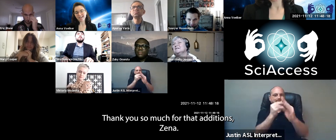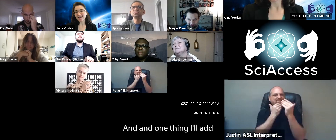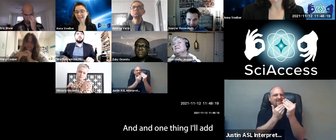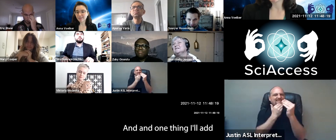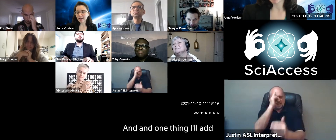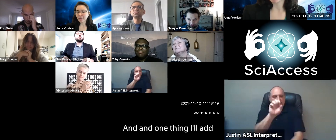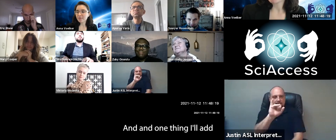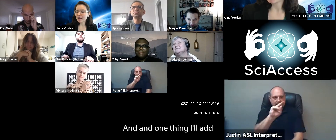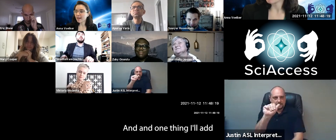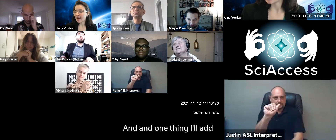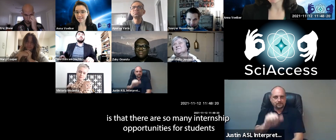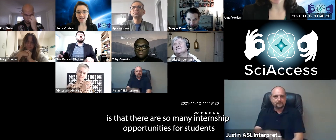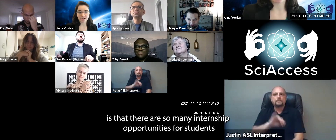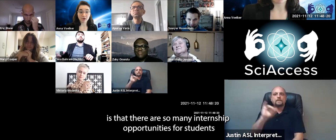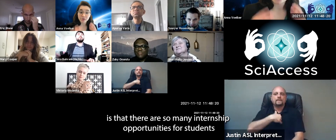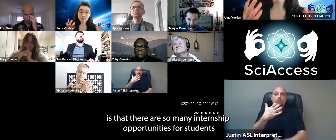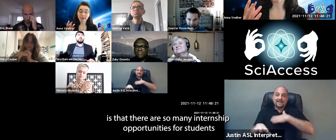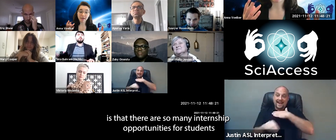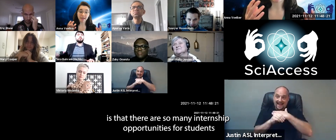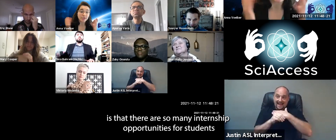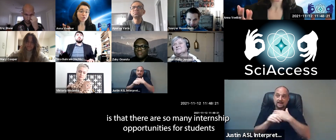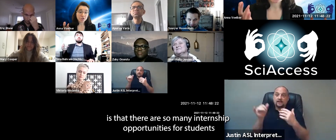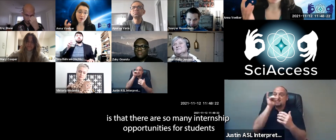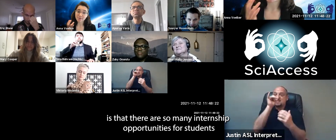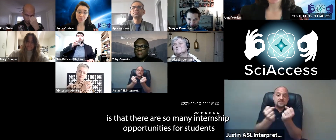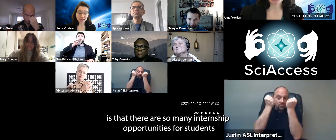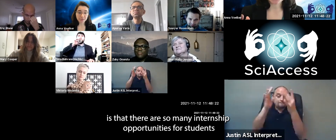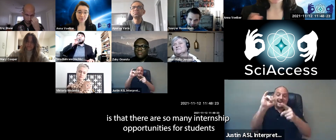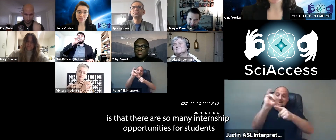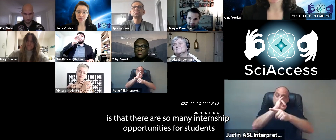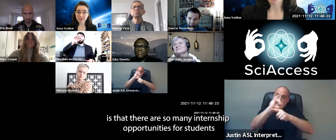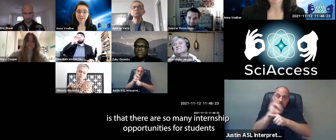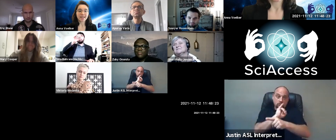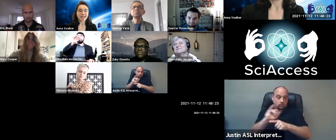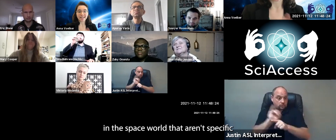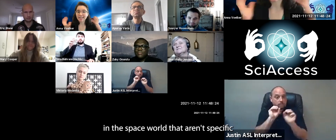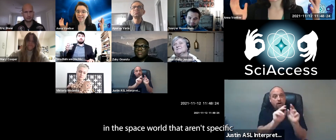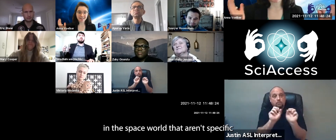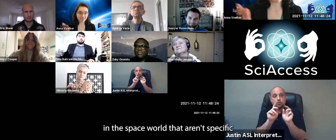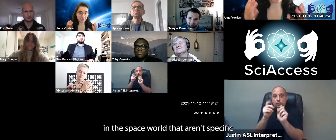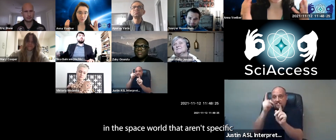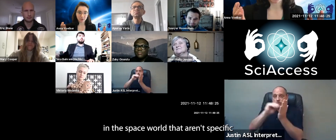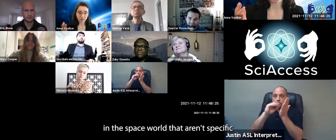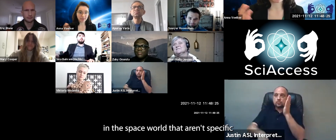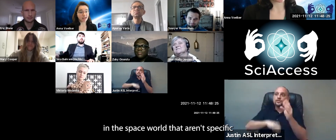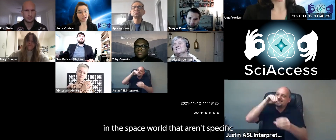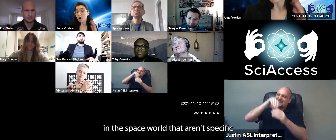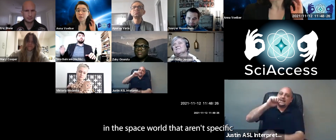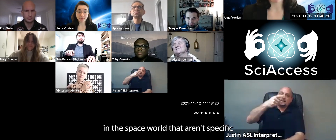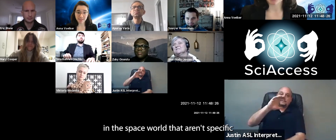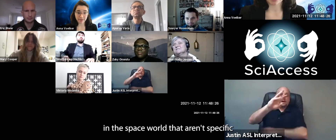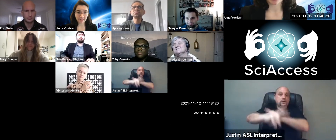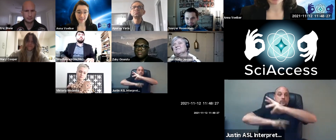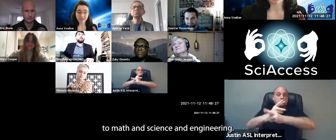Sina. And one thing I'll add is that there are so many internship opportunities for students in the space world that